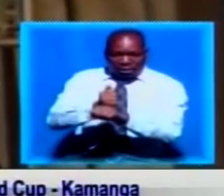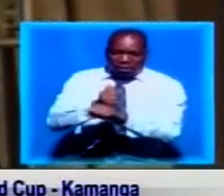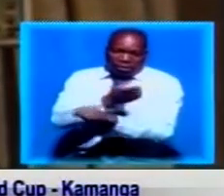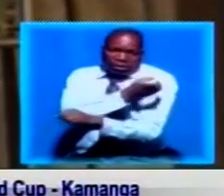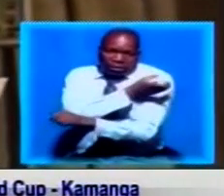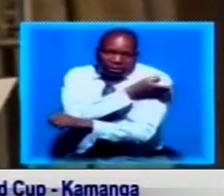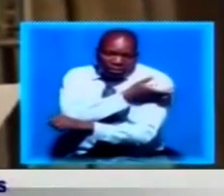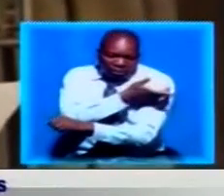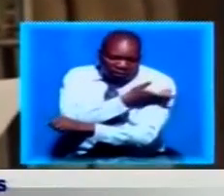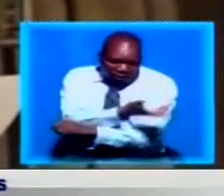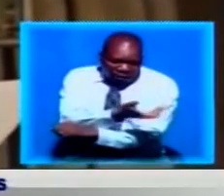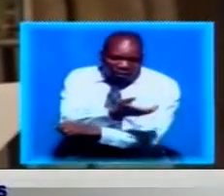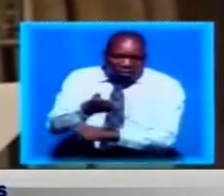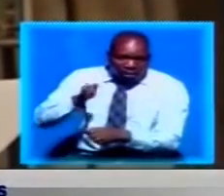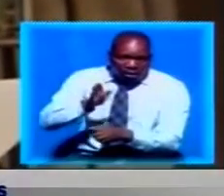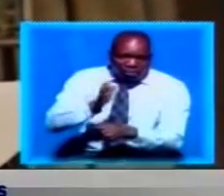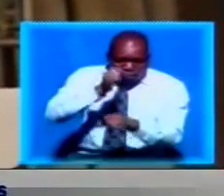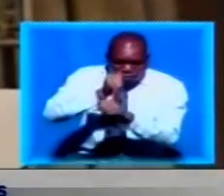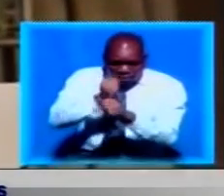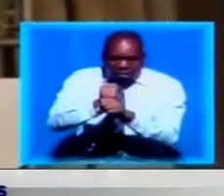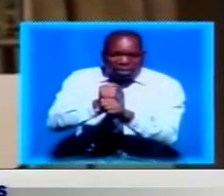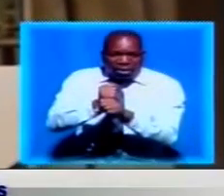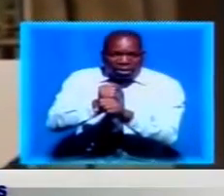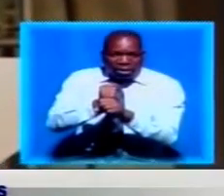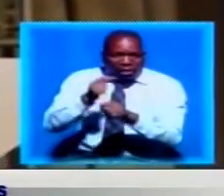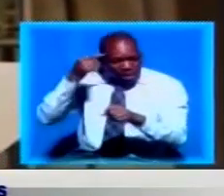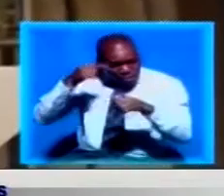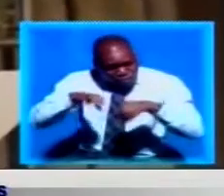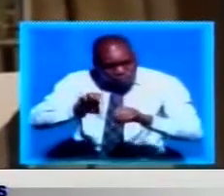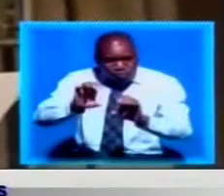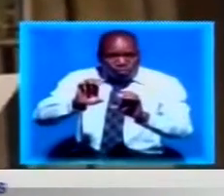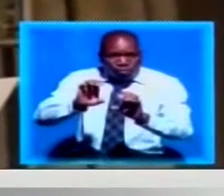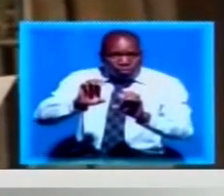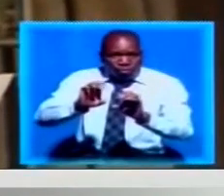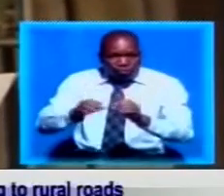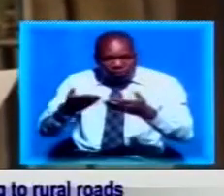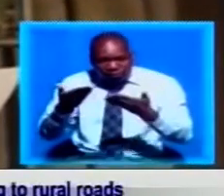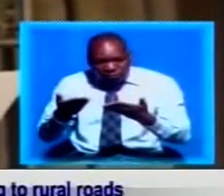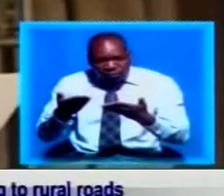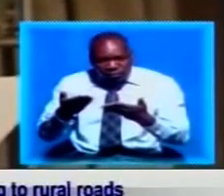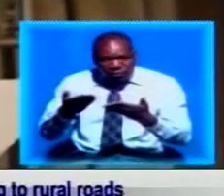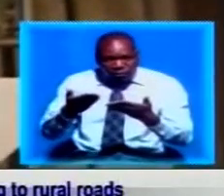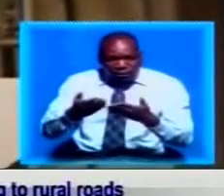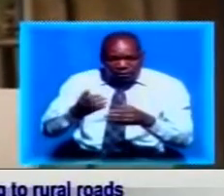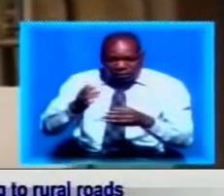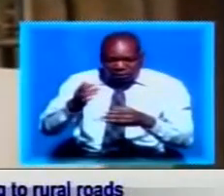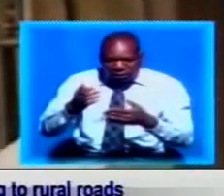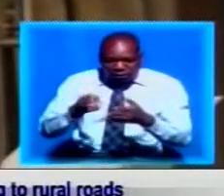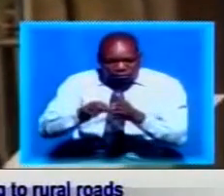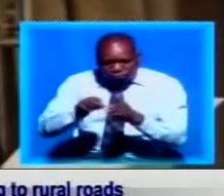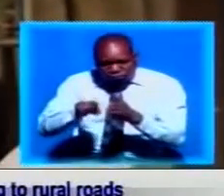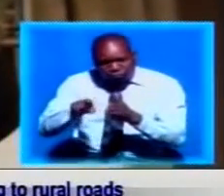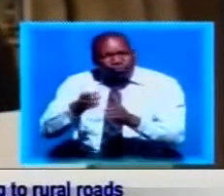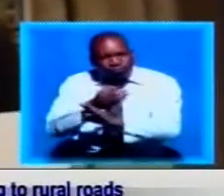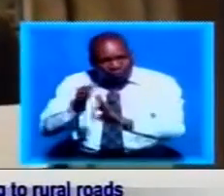decentralized and sustainable production and deployment of disease-free cassava